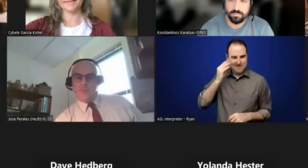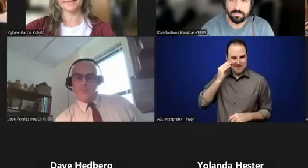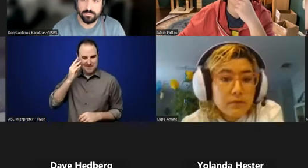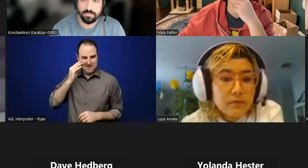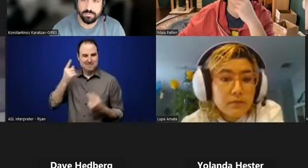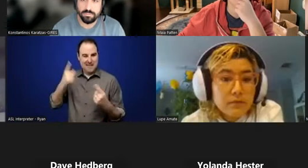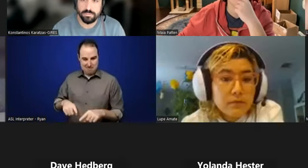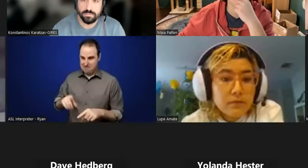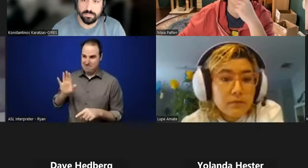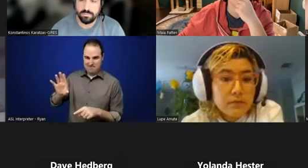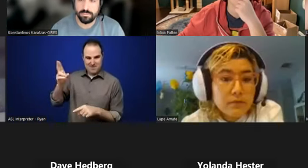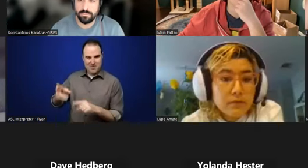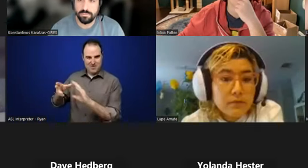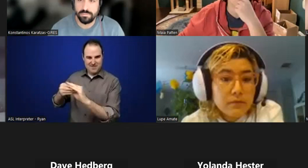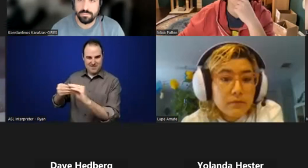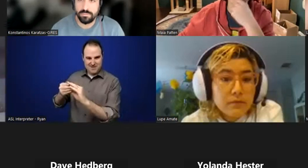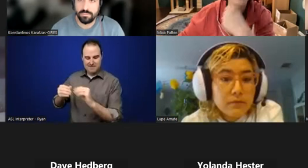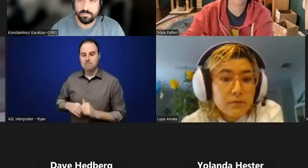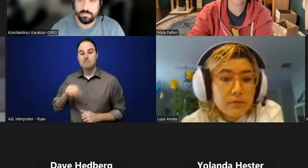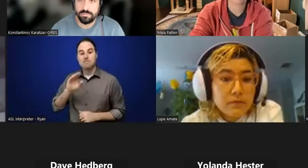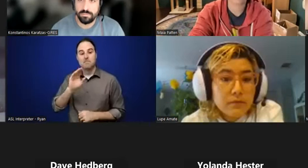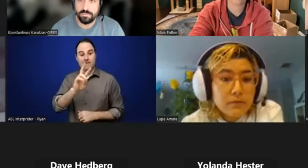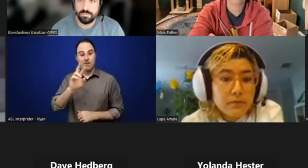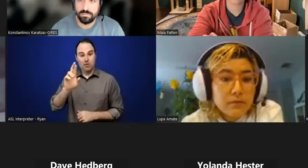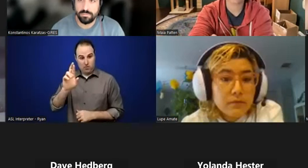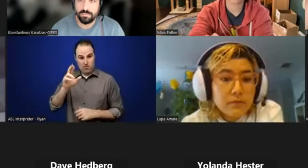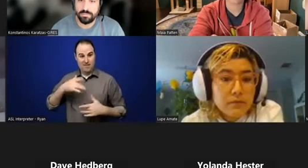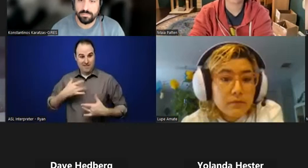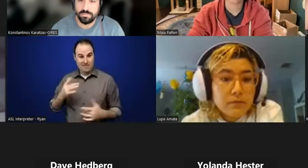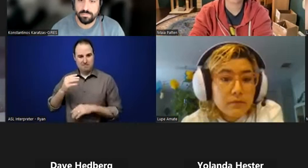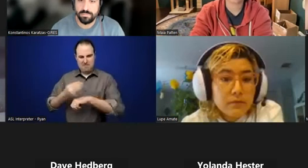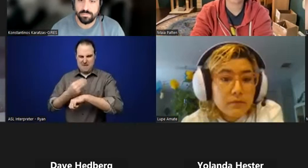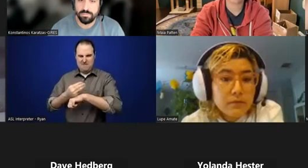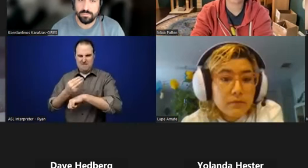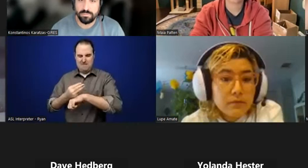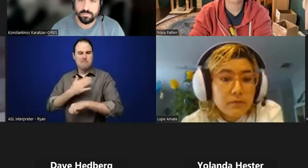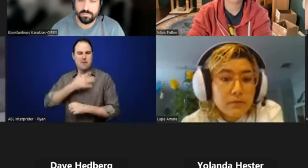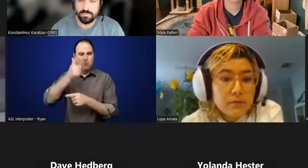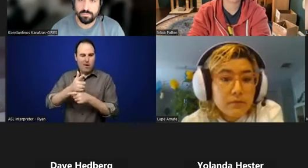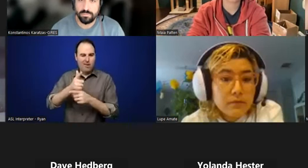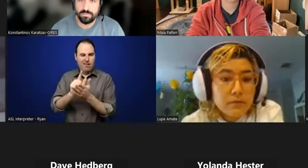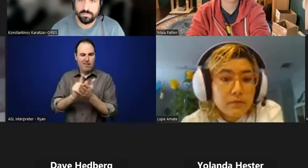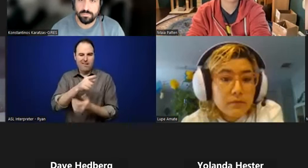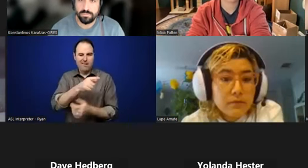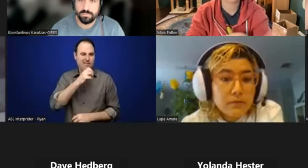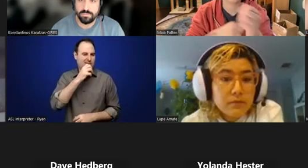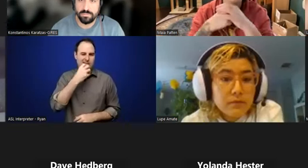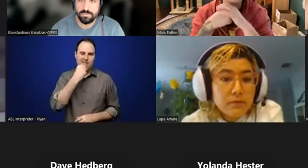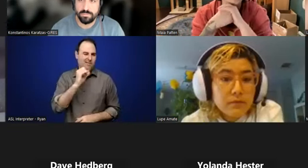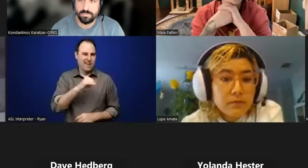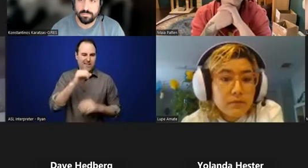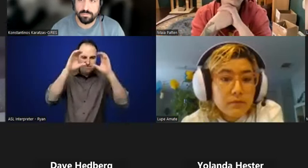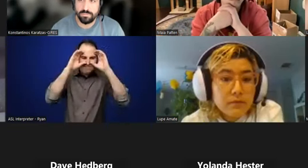it was a VR event in Miami because my brother-in-law does a lot of like VR and like XR technology stuff. So